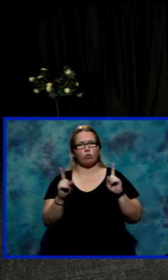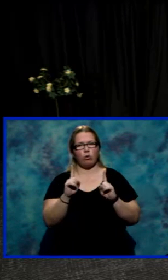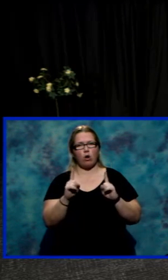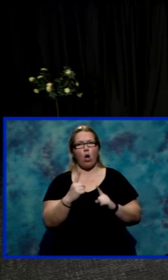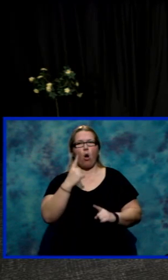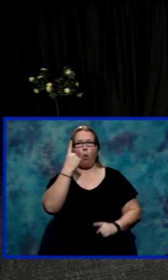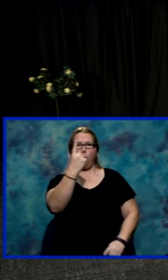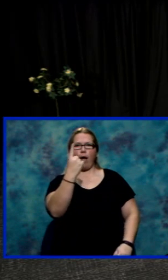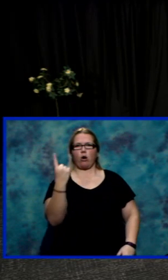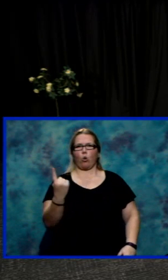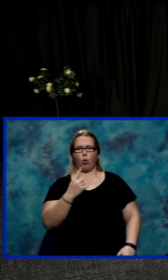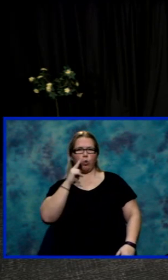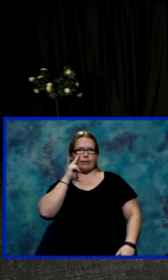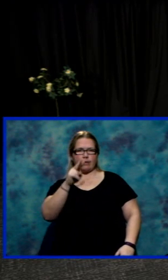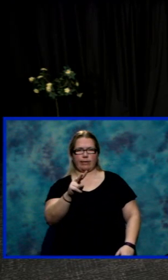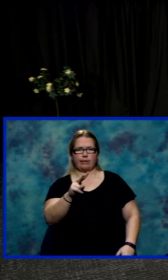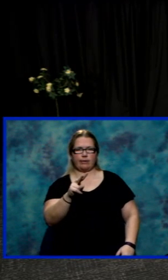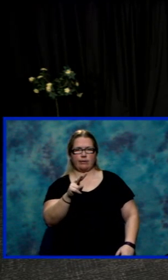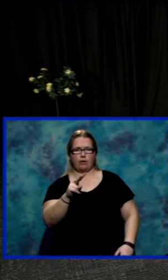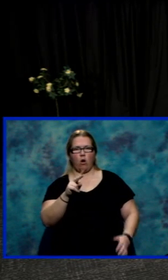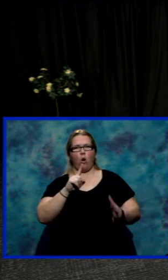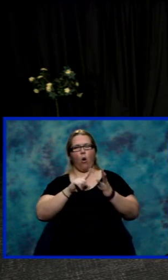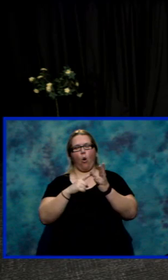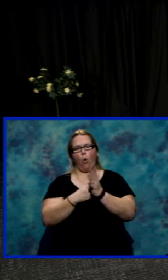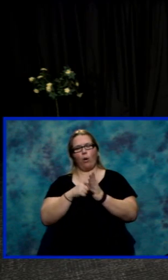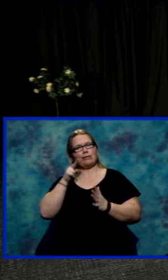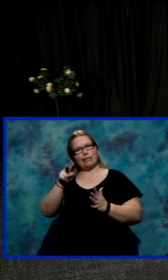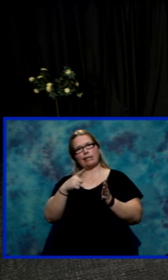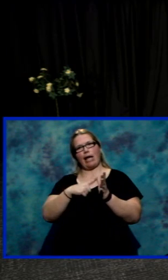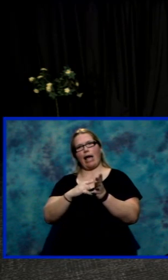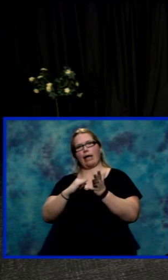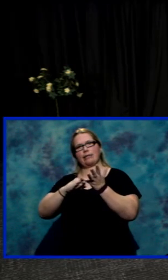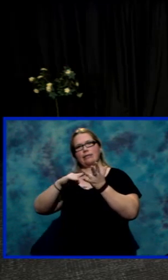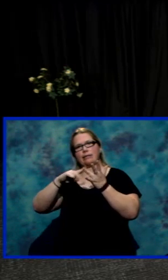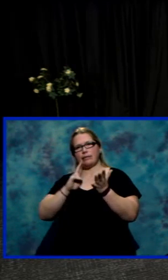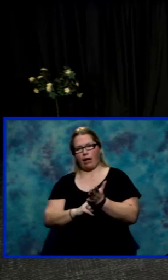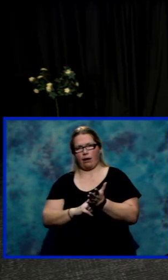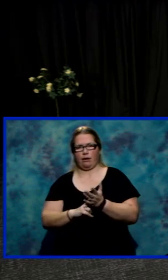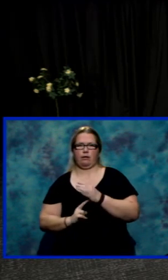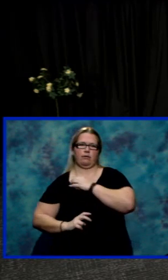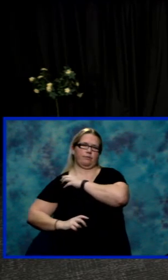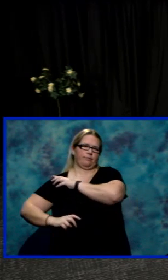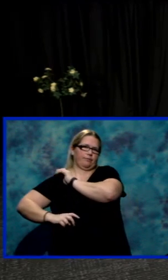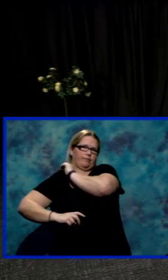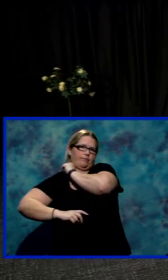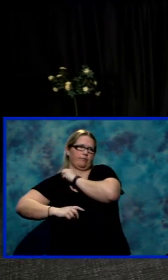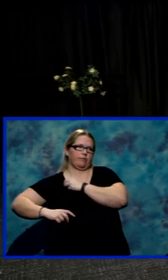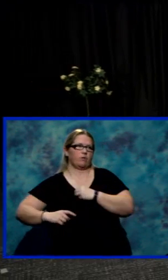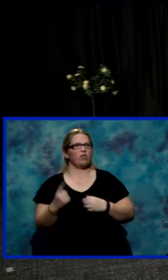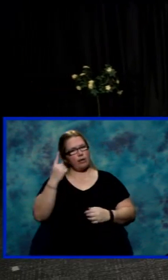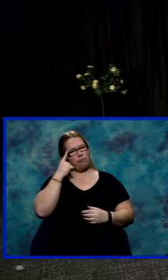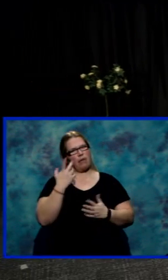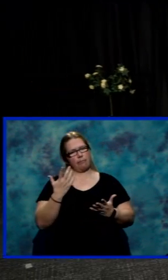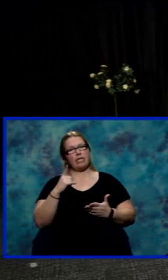who sees, or see a son. And just think about this. It's breakfast